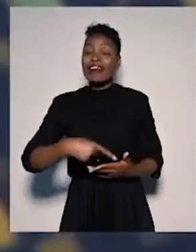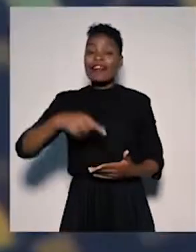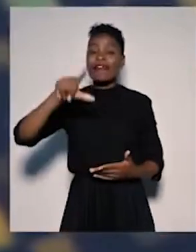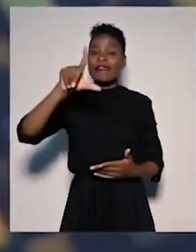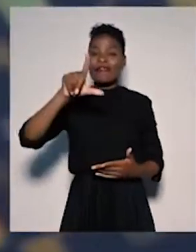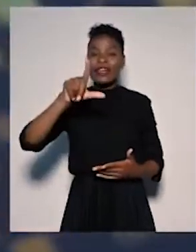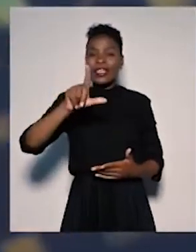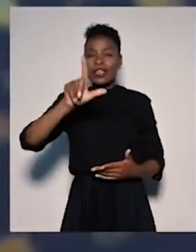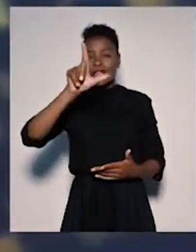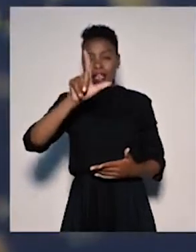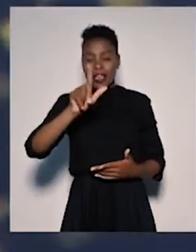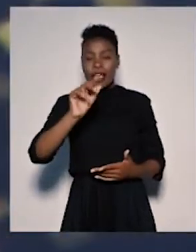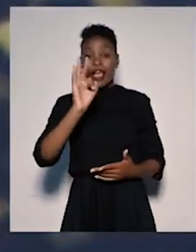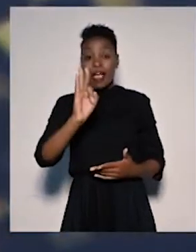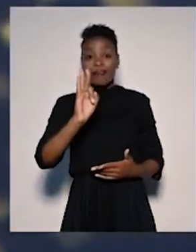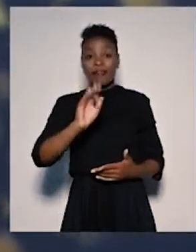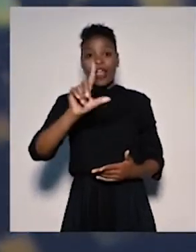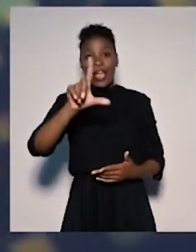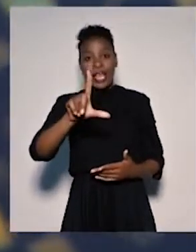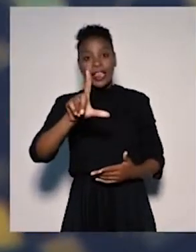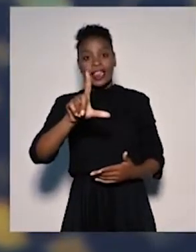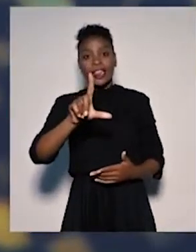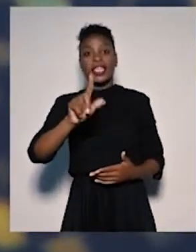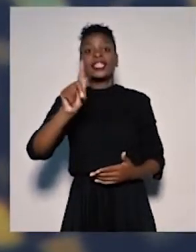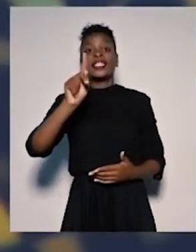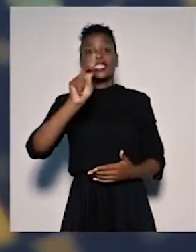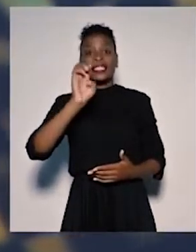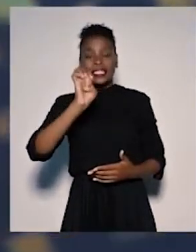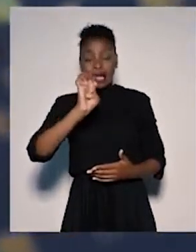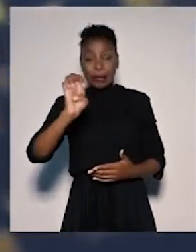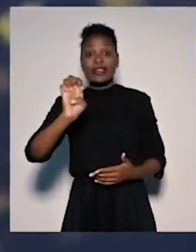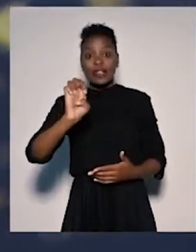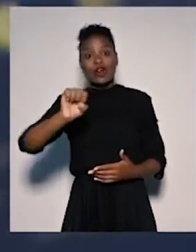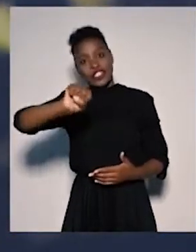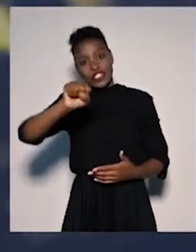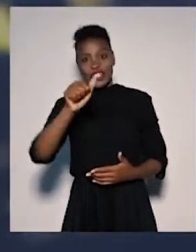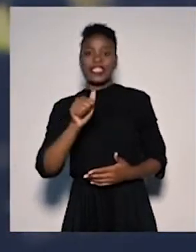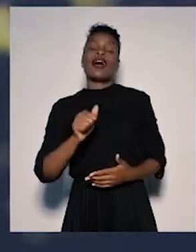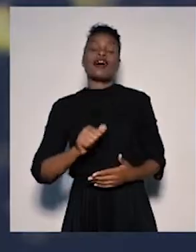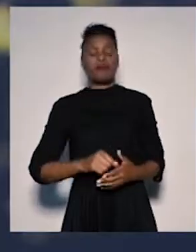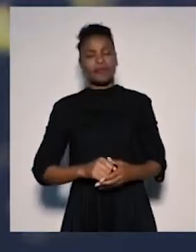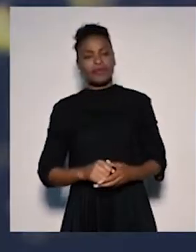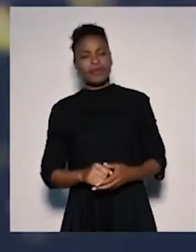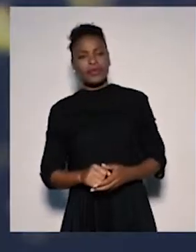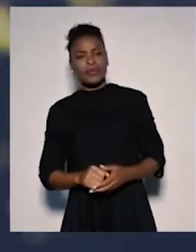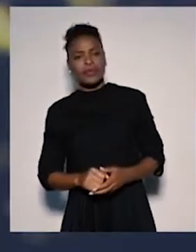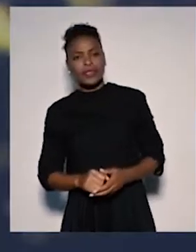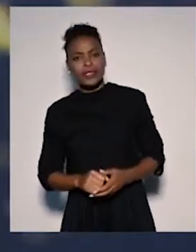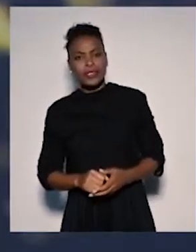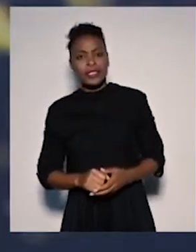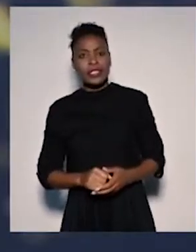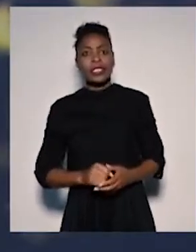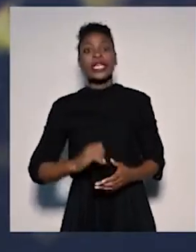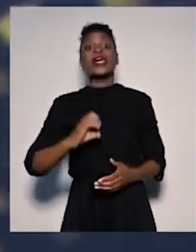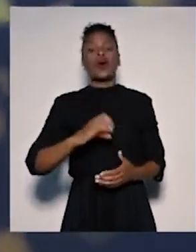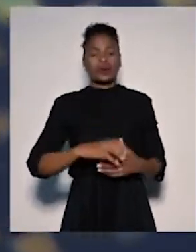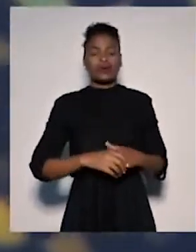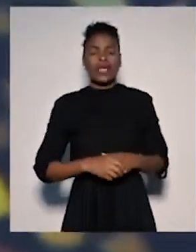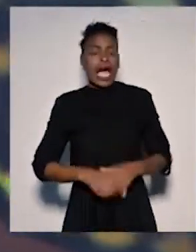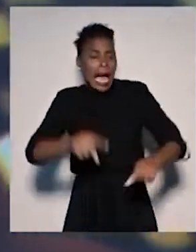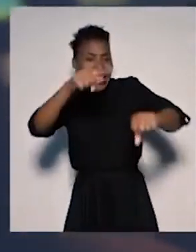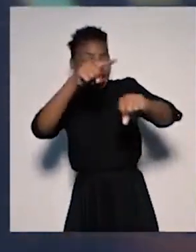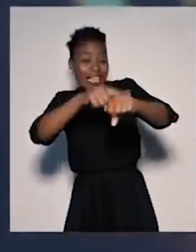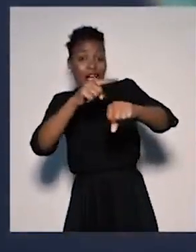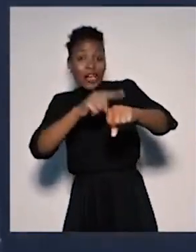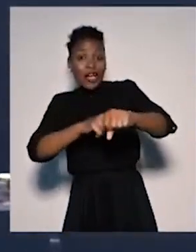is. Now, I'm not going to give you the scripture and the verse. Kikopalo ipatla layona. All right? But there was a time